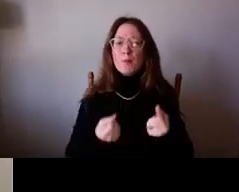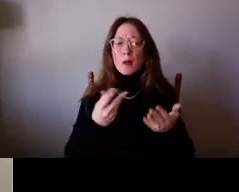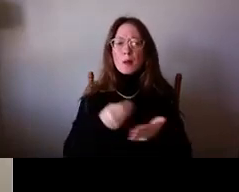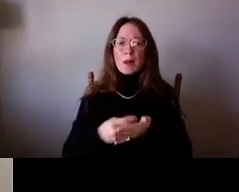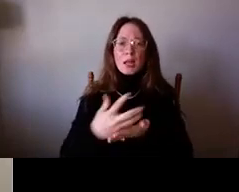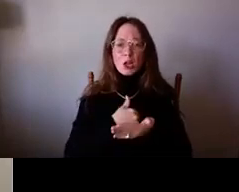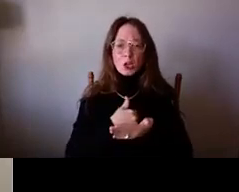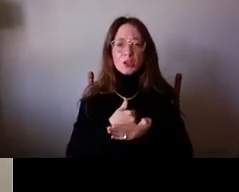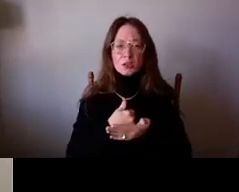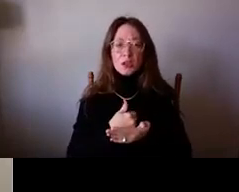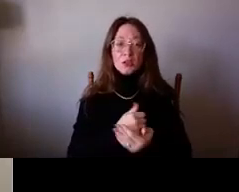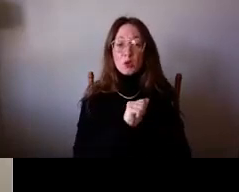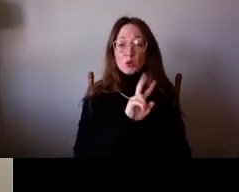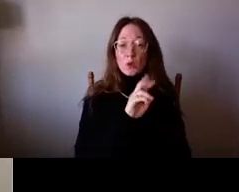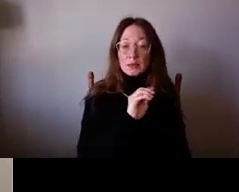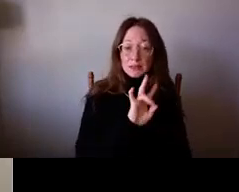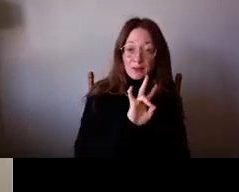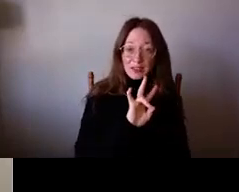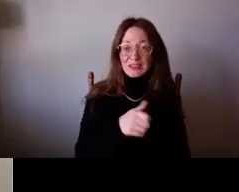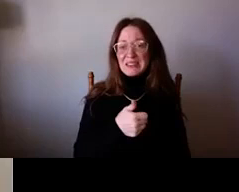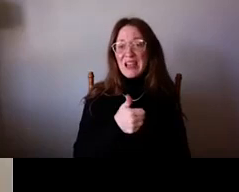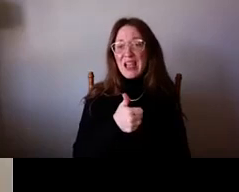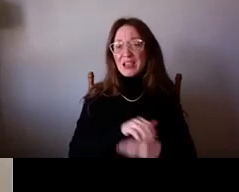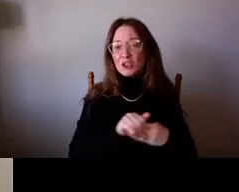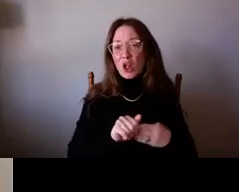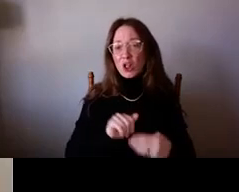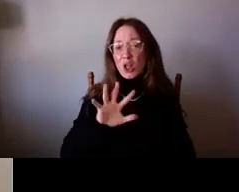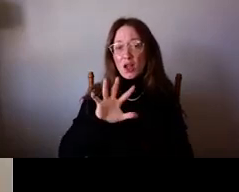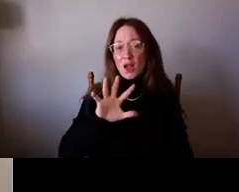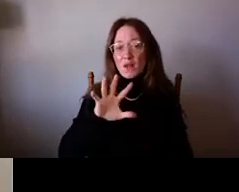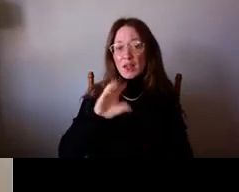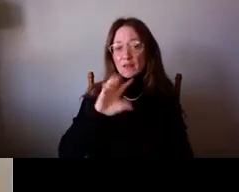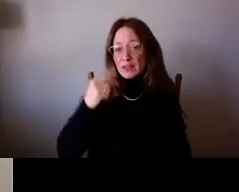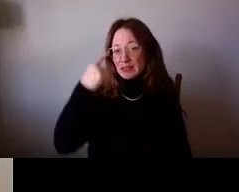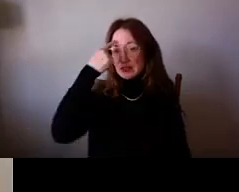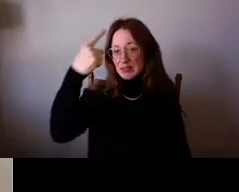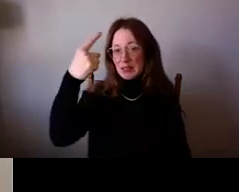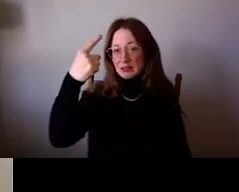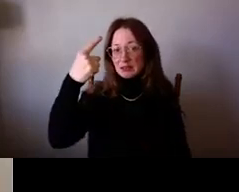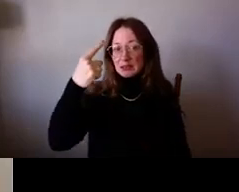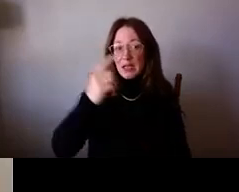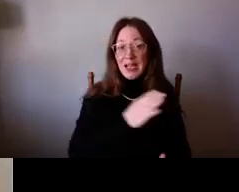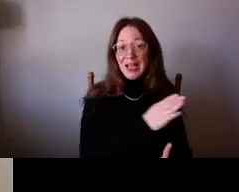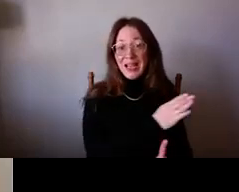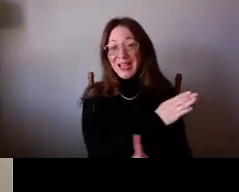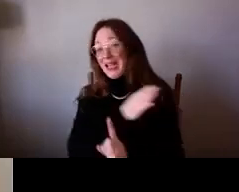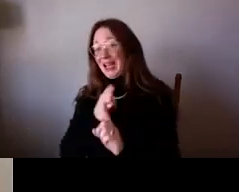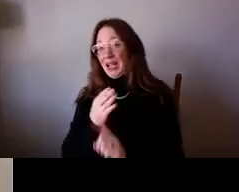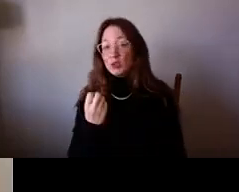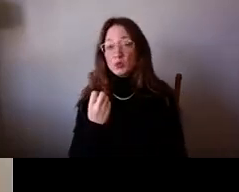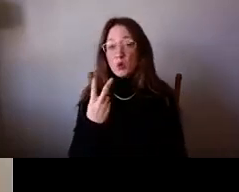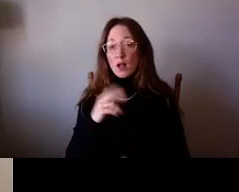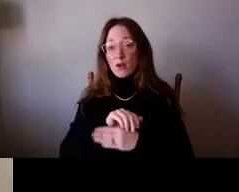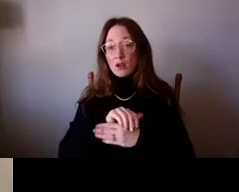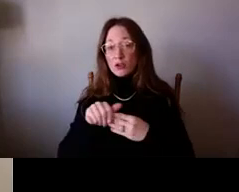year 2017 at $10.50 an hour median to now $12 median